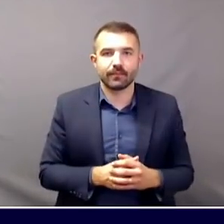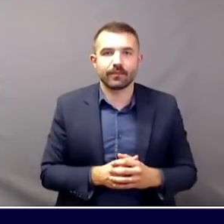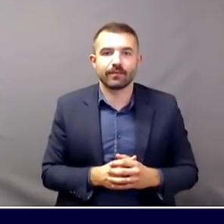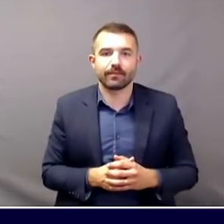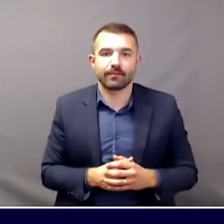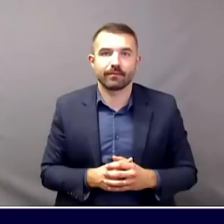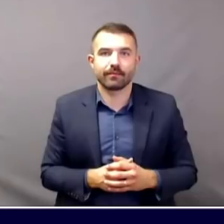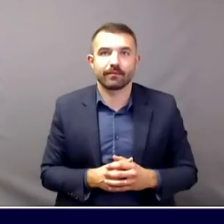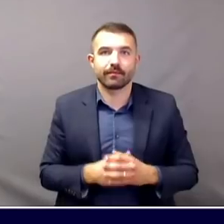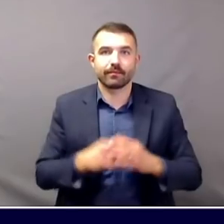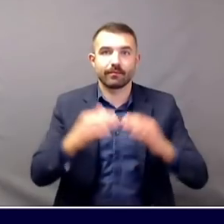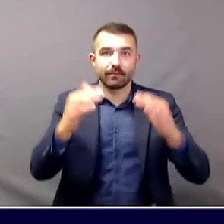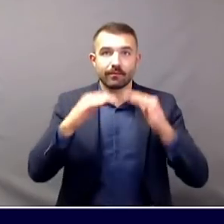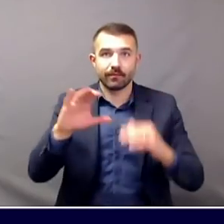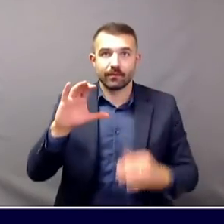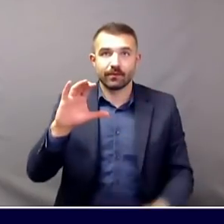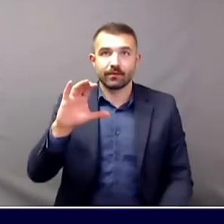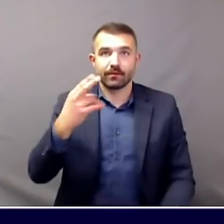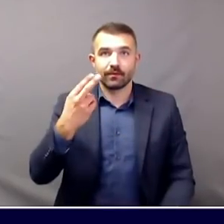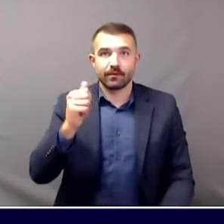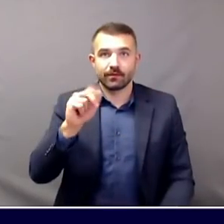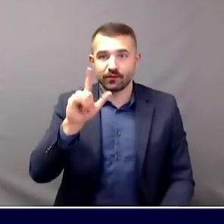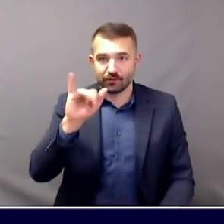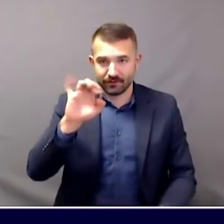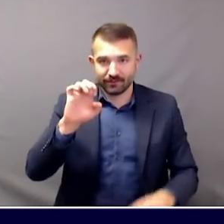at the BDN.